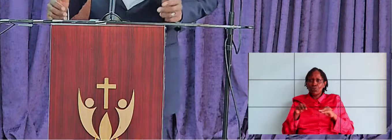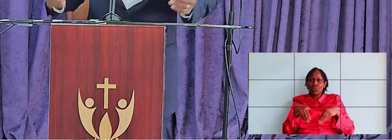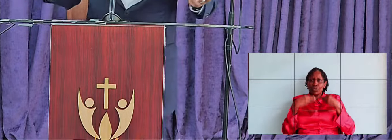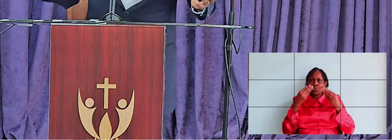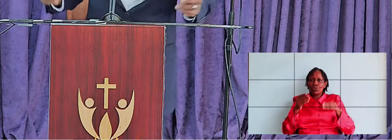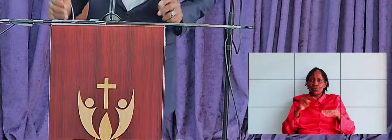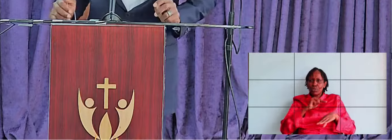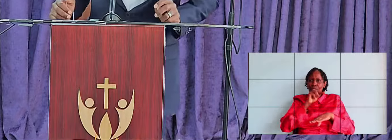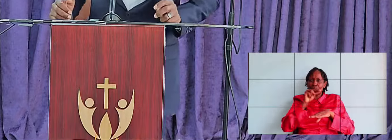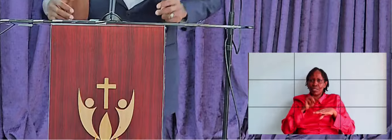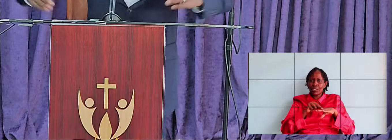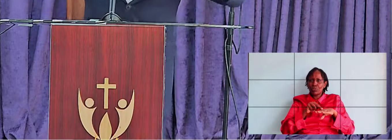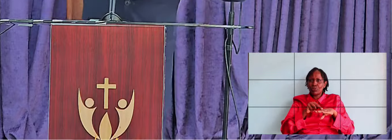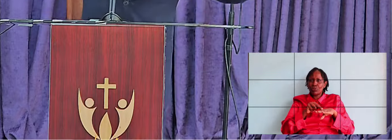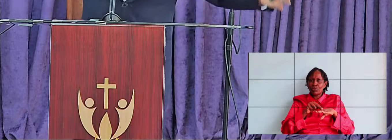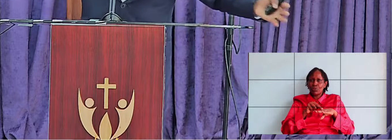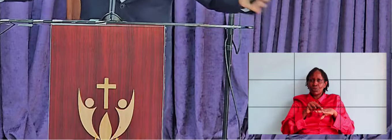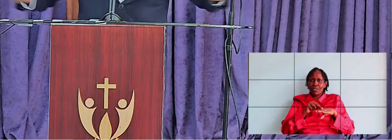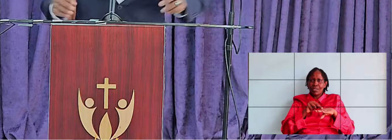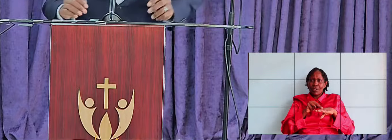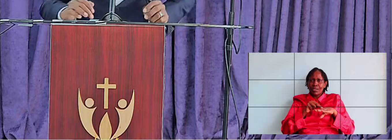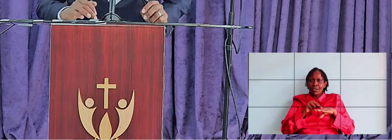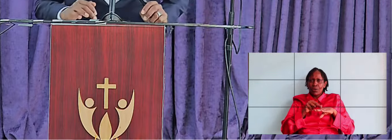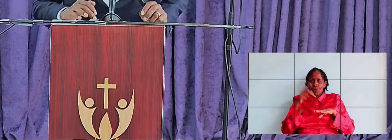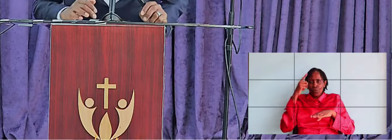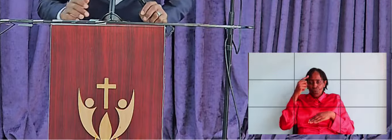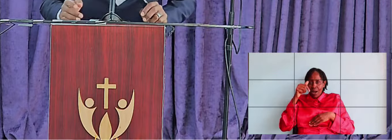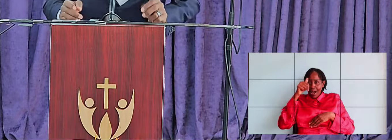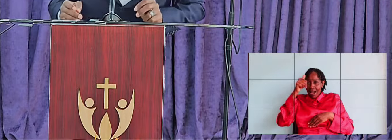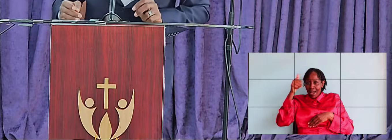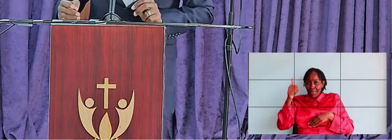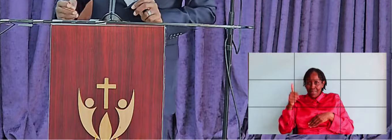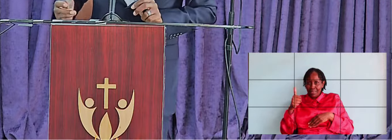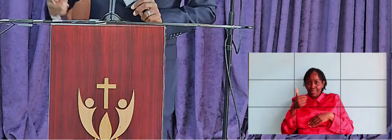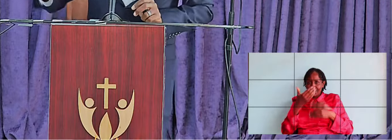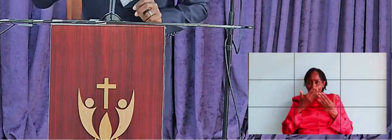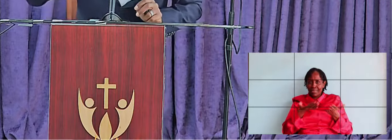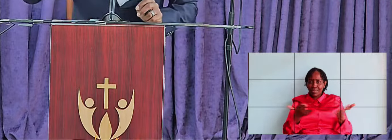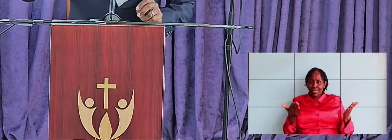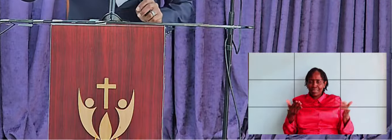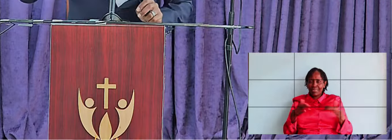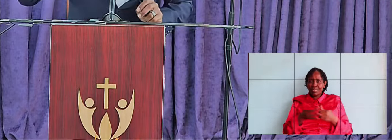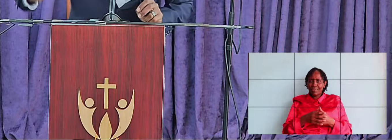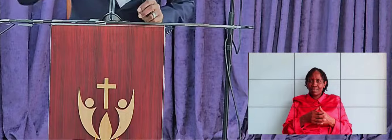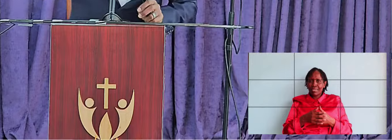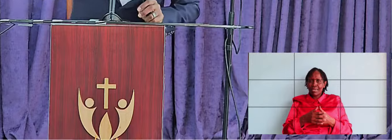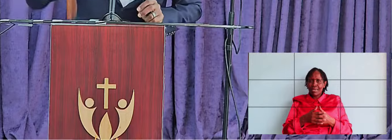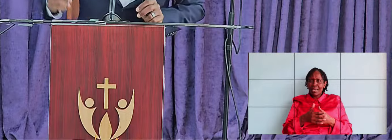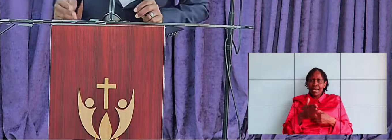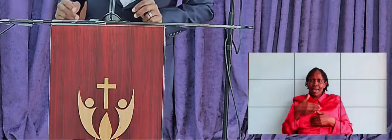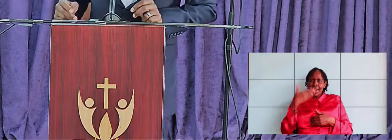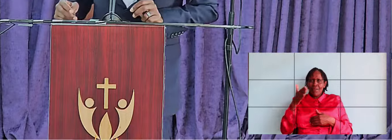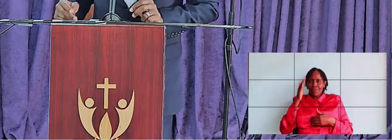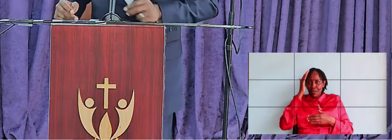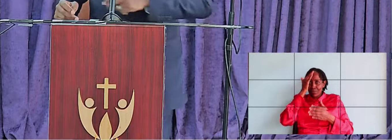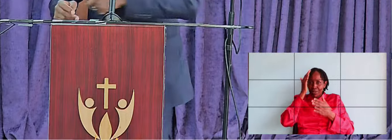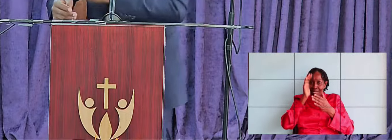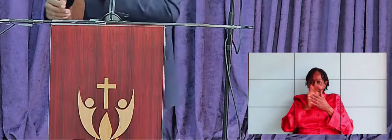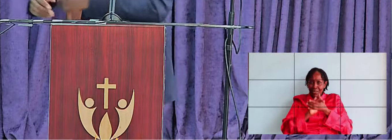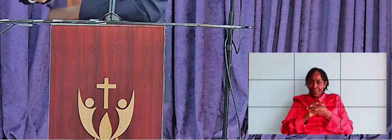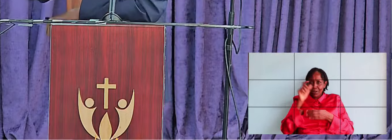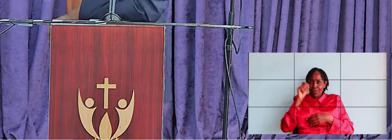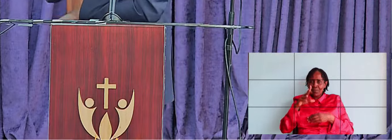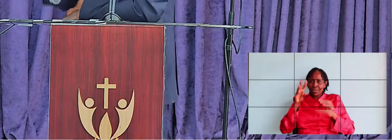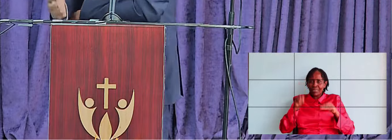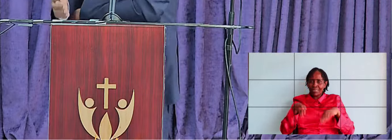an inheritance, the ends of the earth as a possession. Number two, we said every believer must give. You must